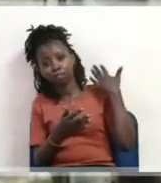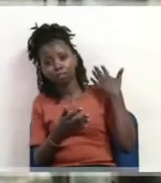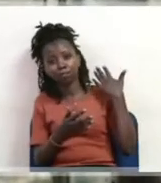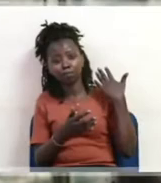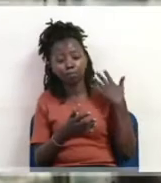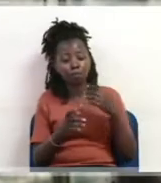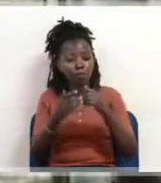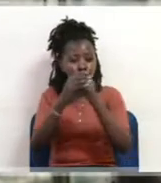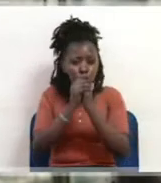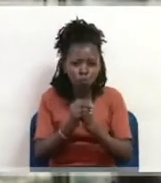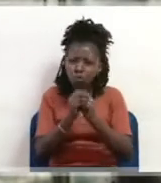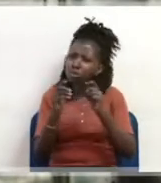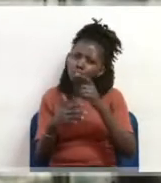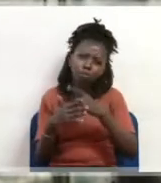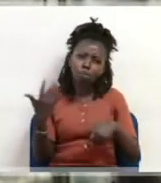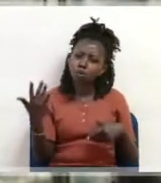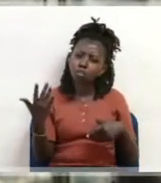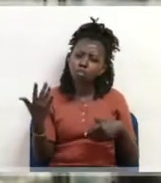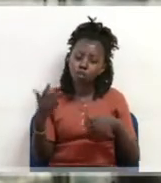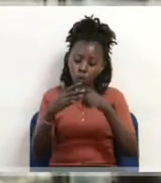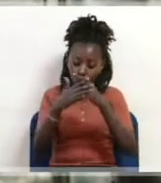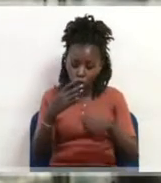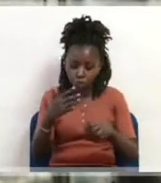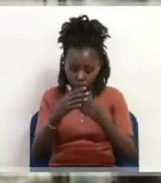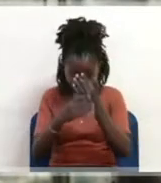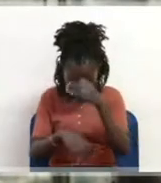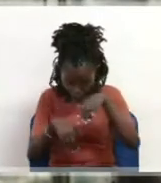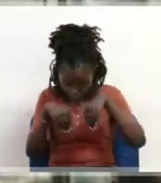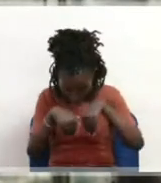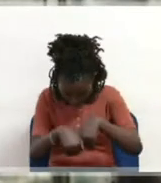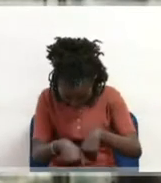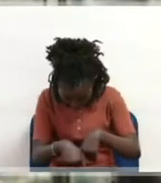Worship is to bow down.